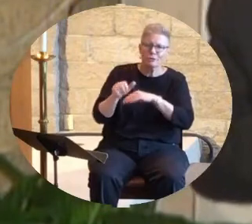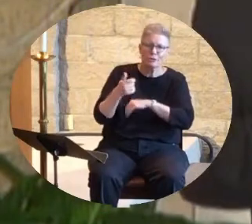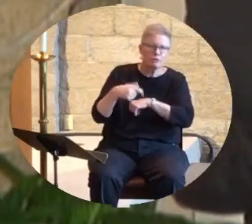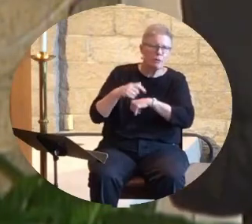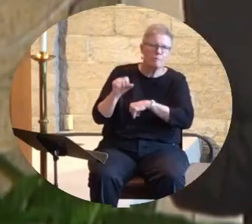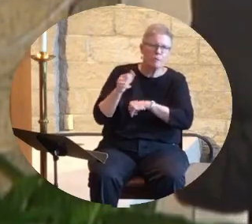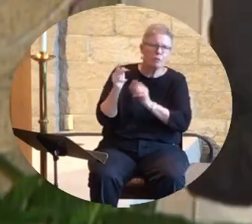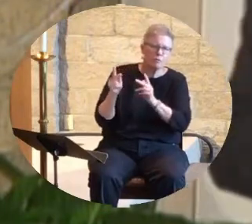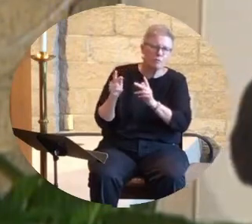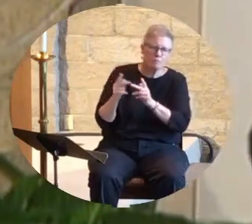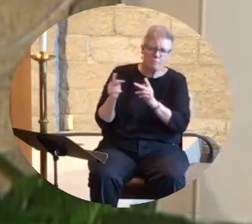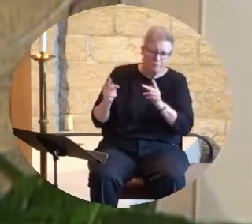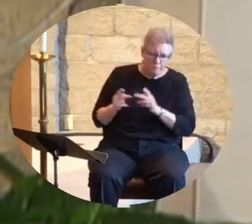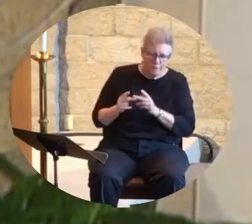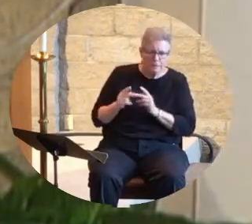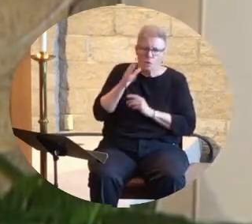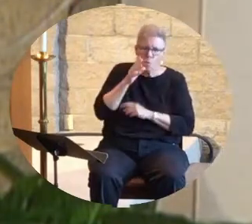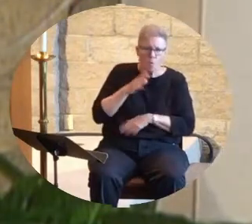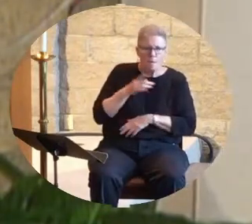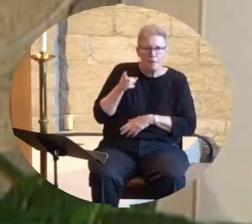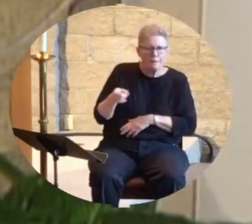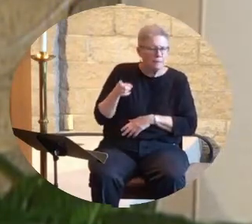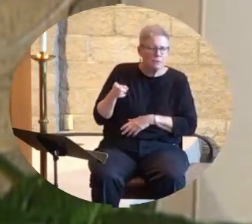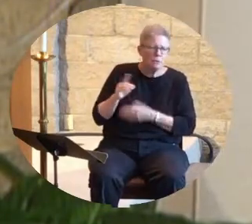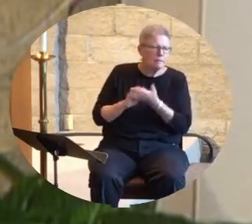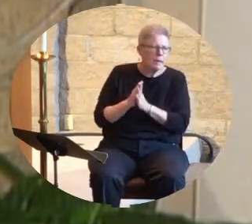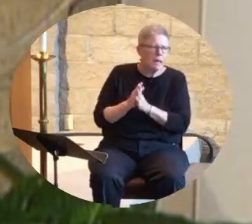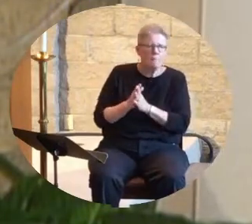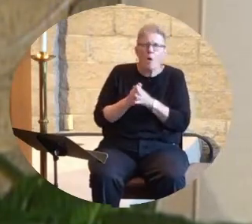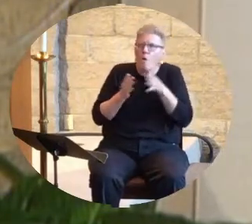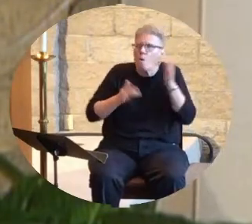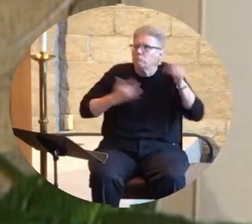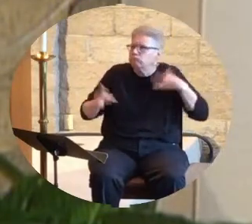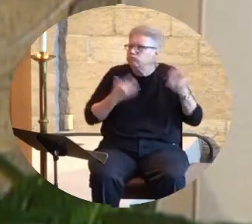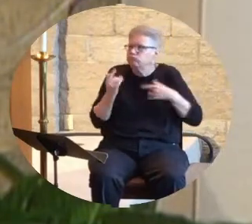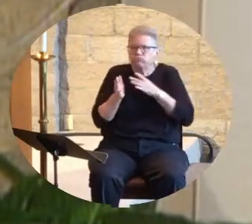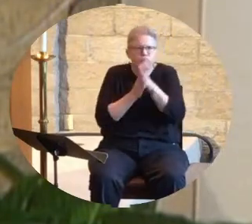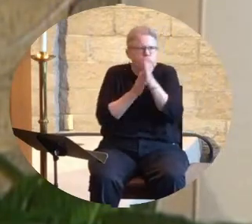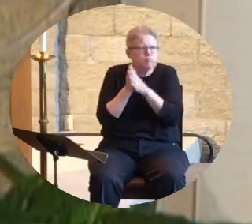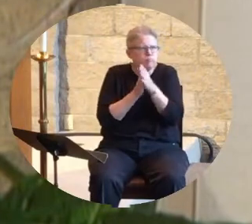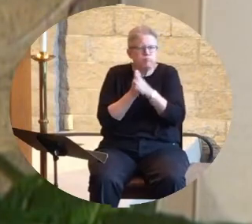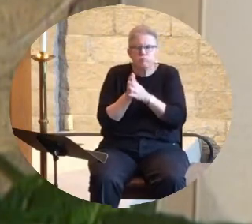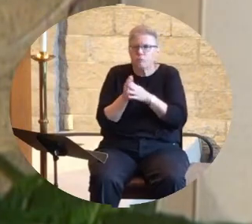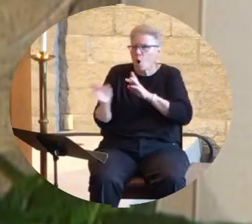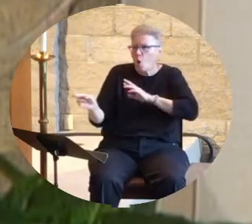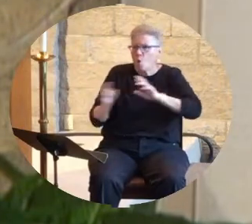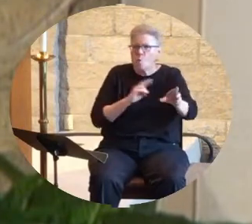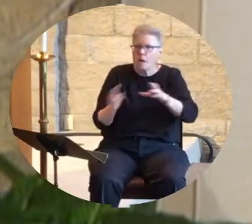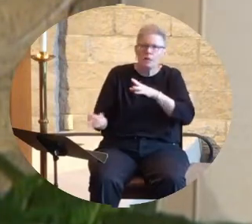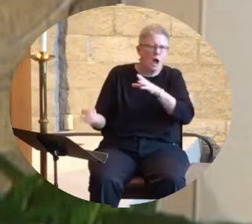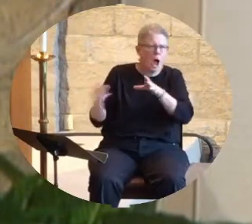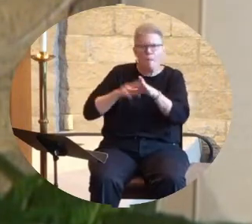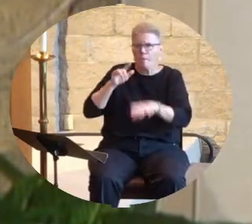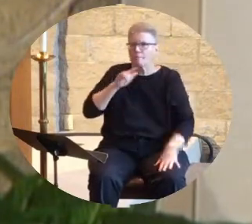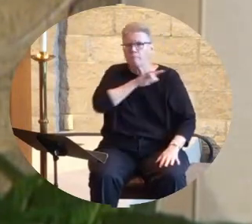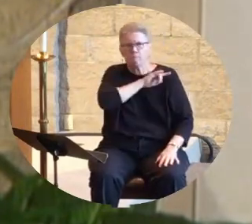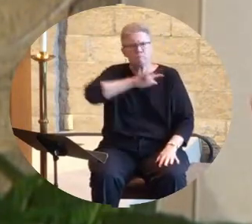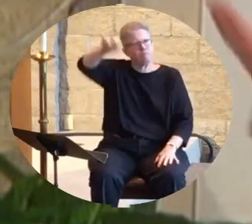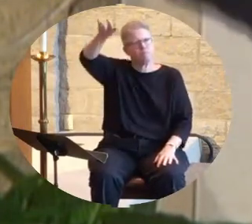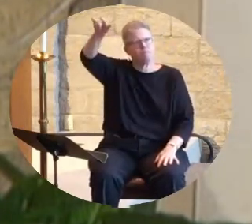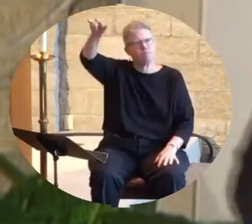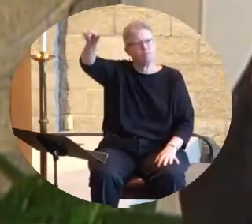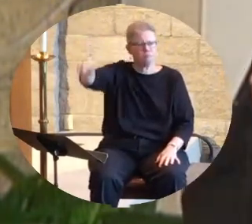But she got so excited about stuff. She was ready to take that plane off immediately. I'm ready